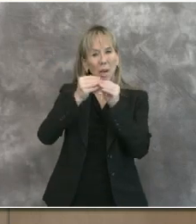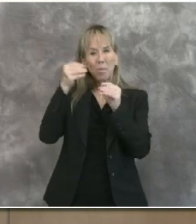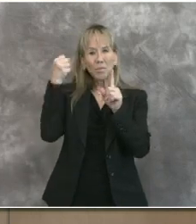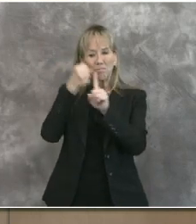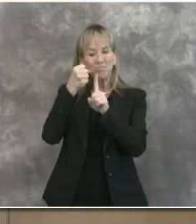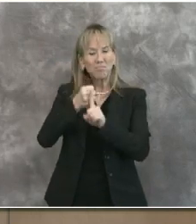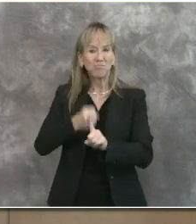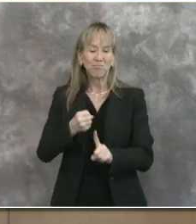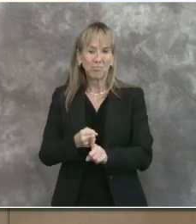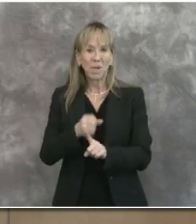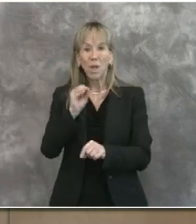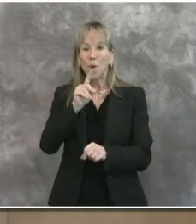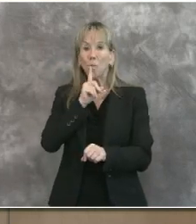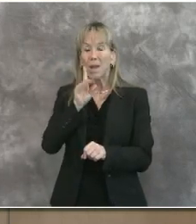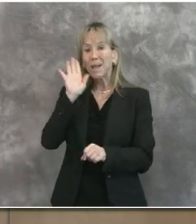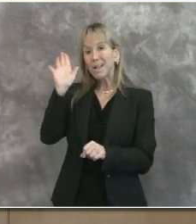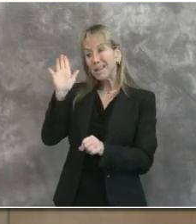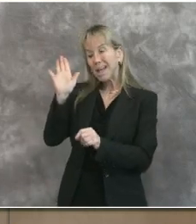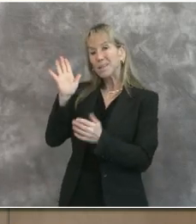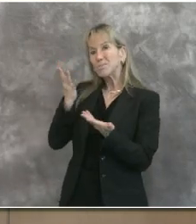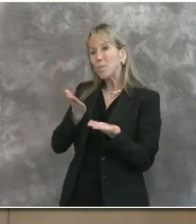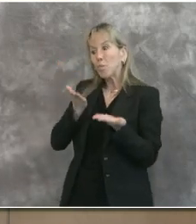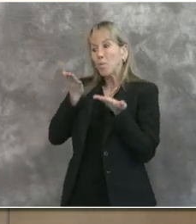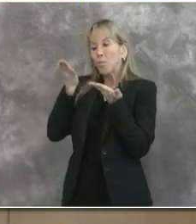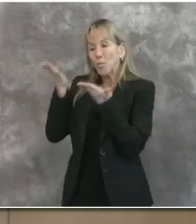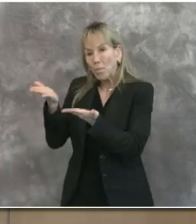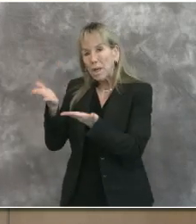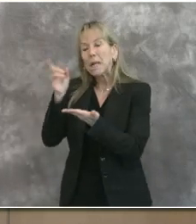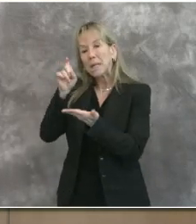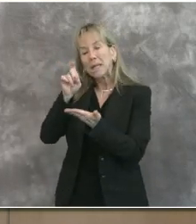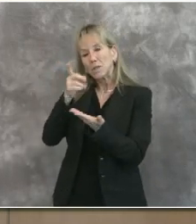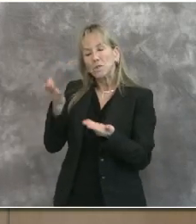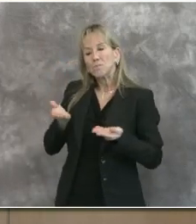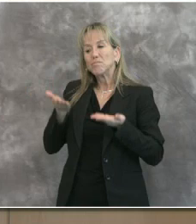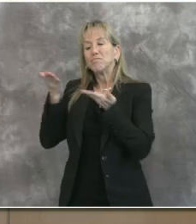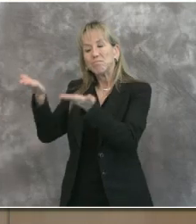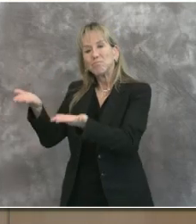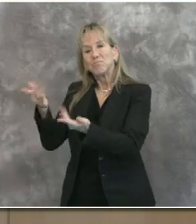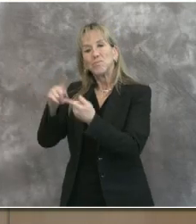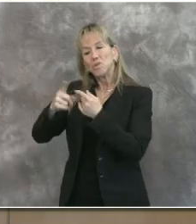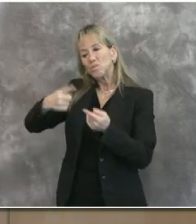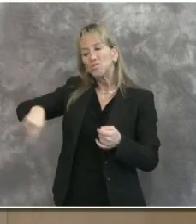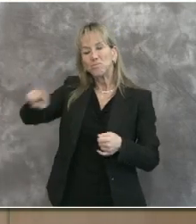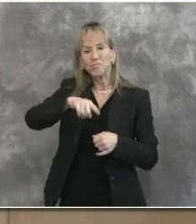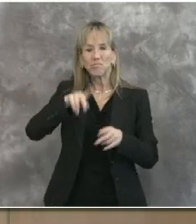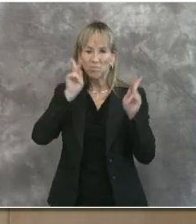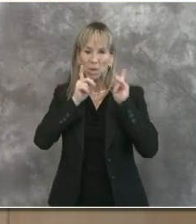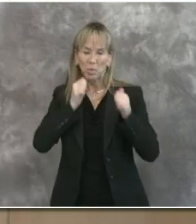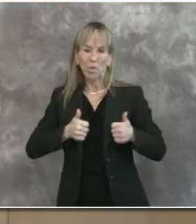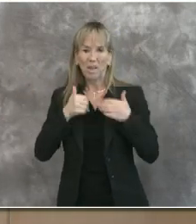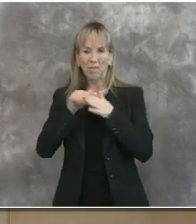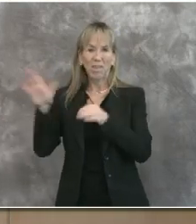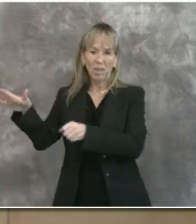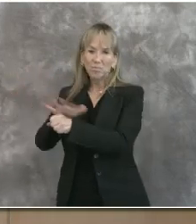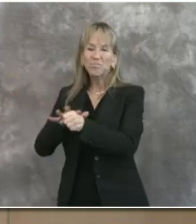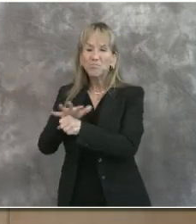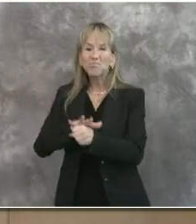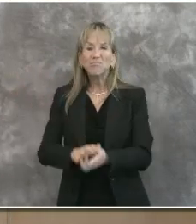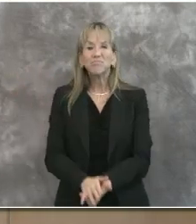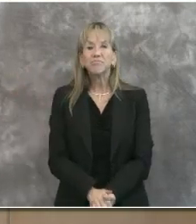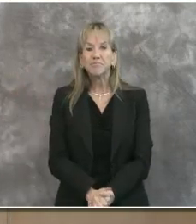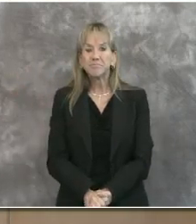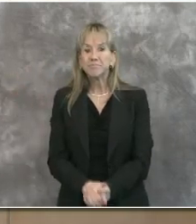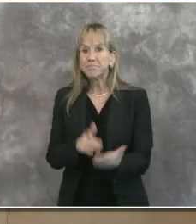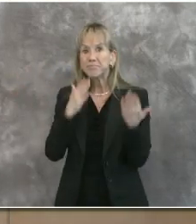location should be making these targeted recommendations to the citizens in their jurisdiction. Thank you.